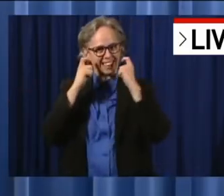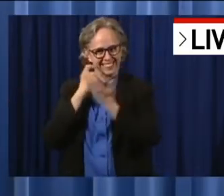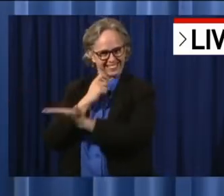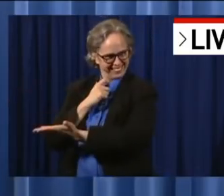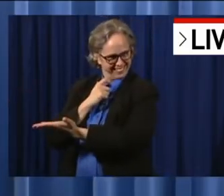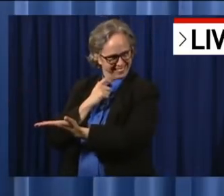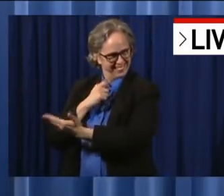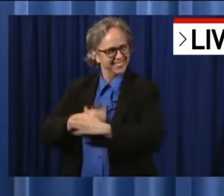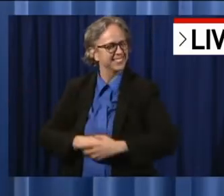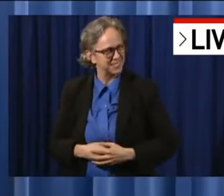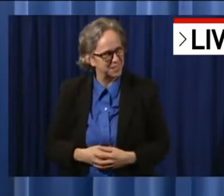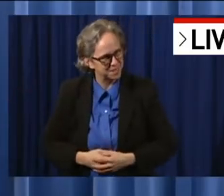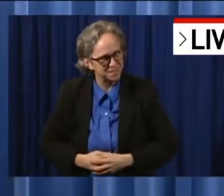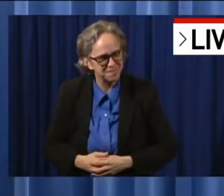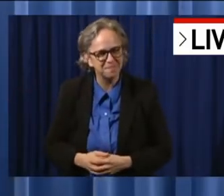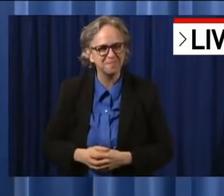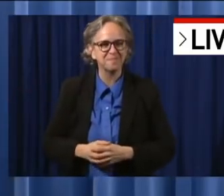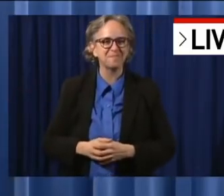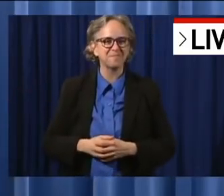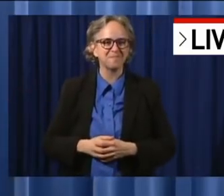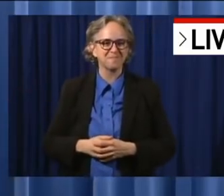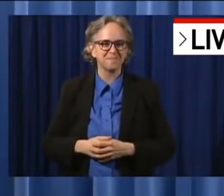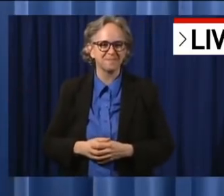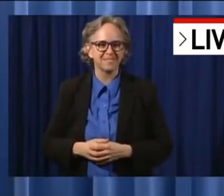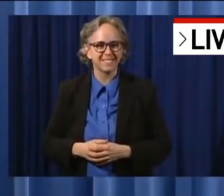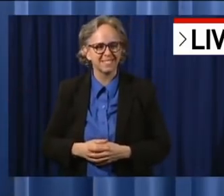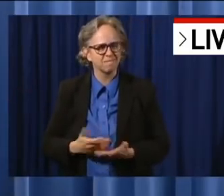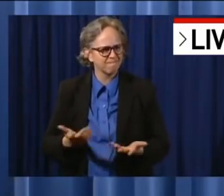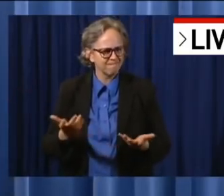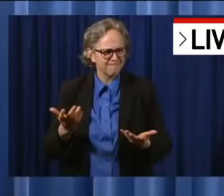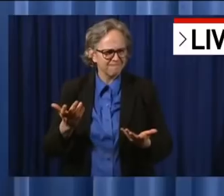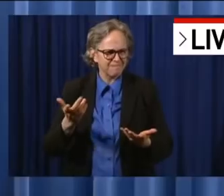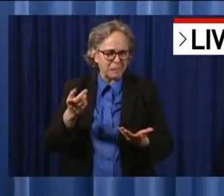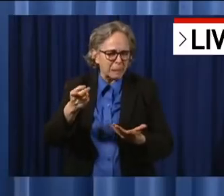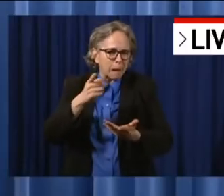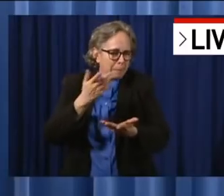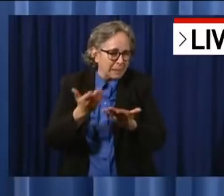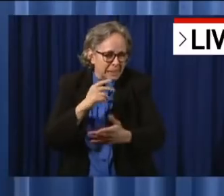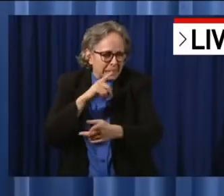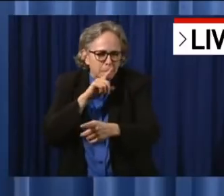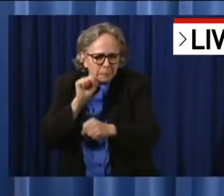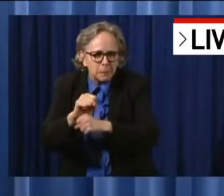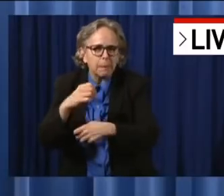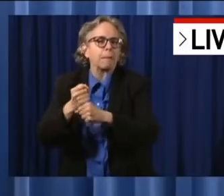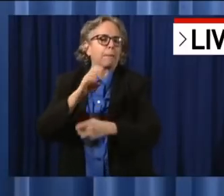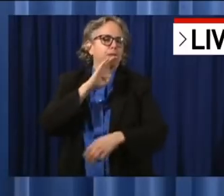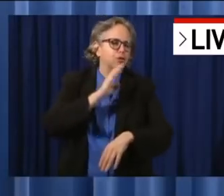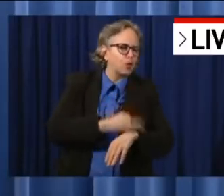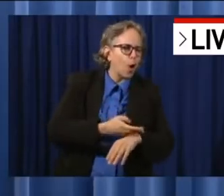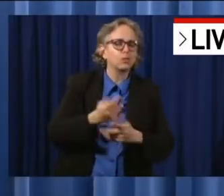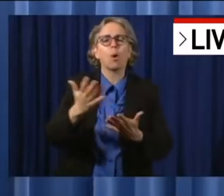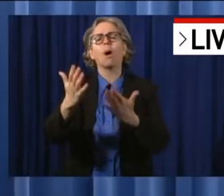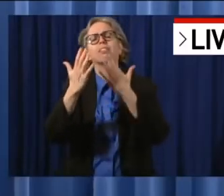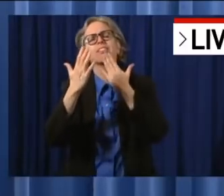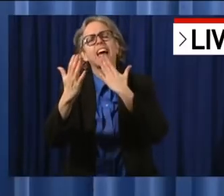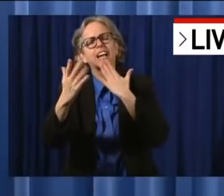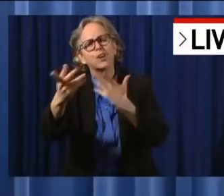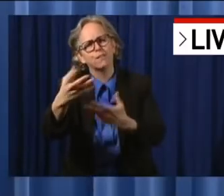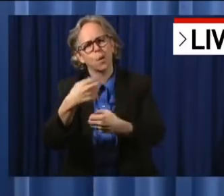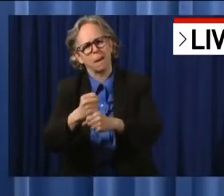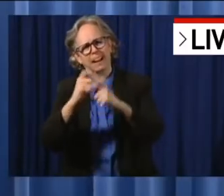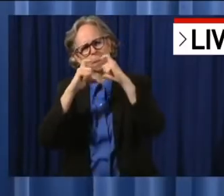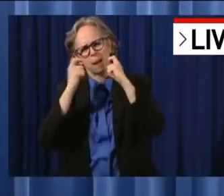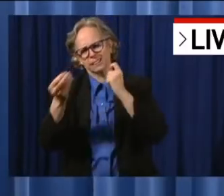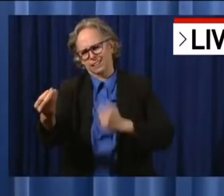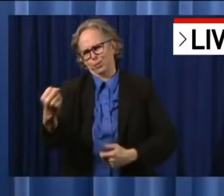Again, made by, I guess Rick didn't make it, but Connie and Lauren and Fran. So Connie, Lauren, and Fran, thank you very much